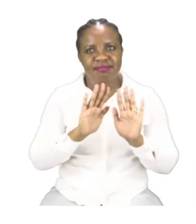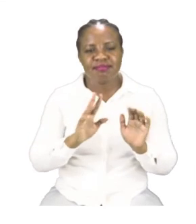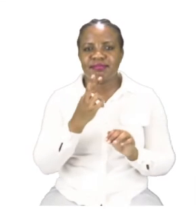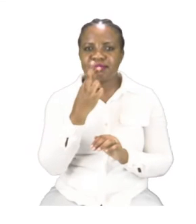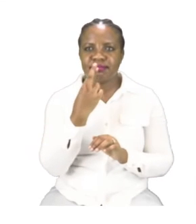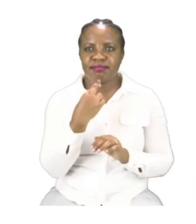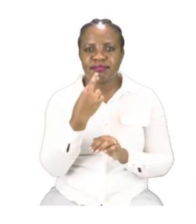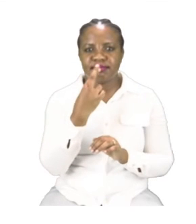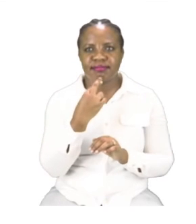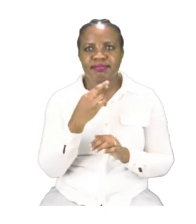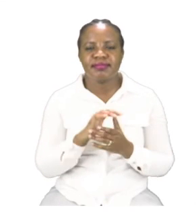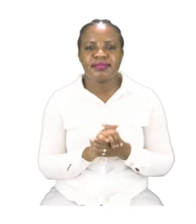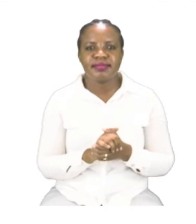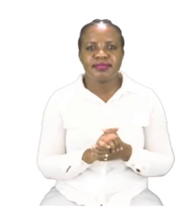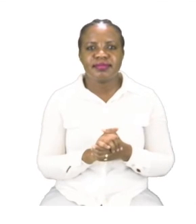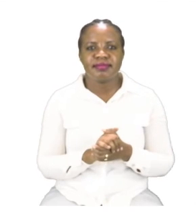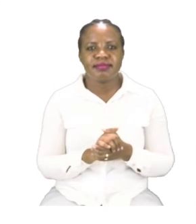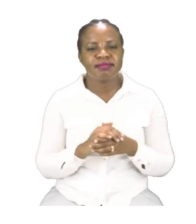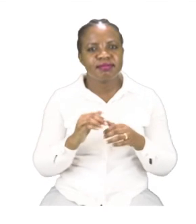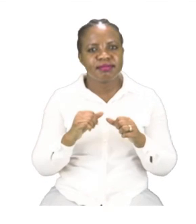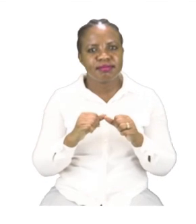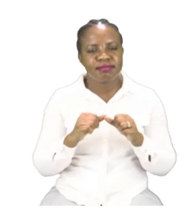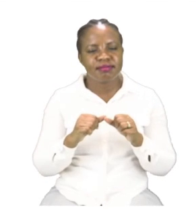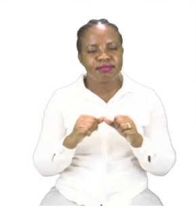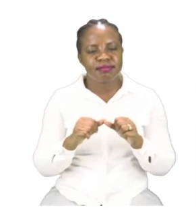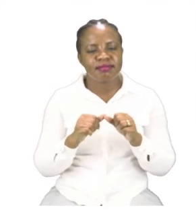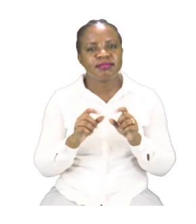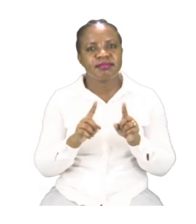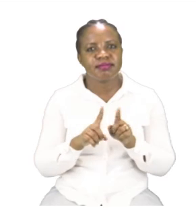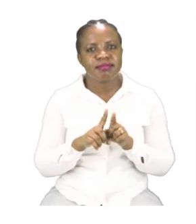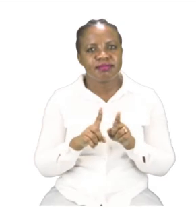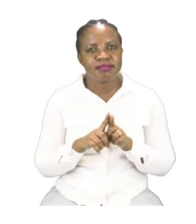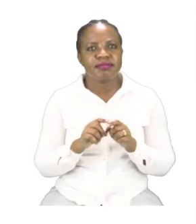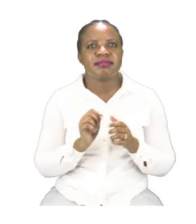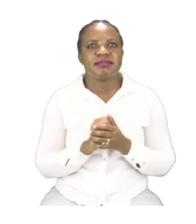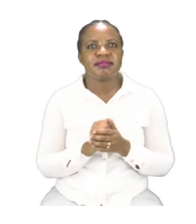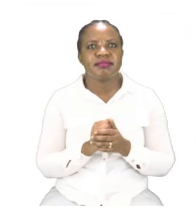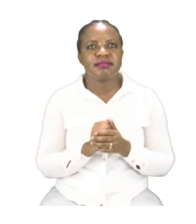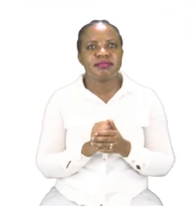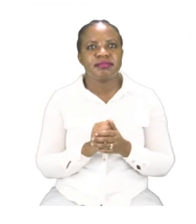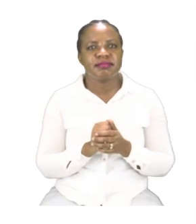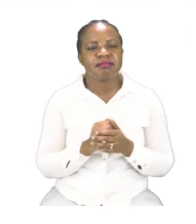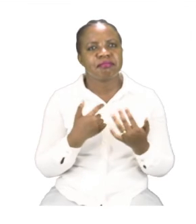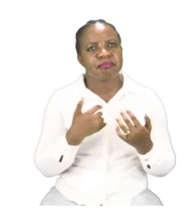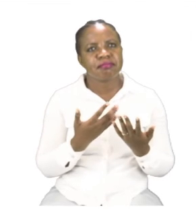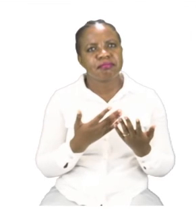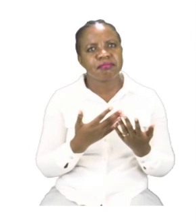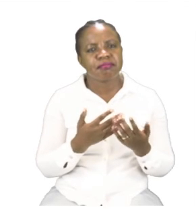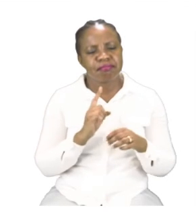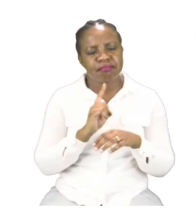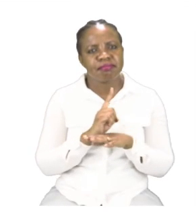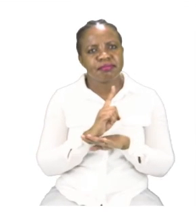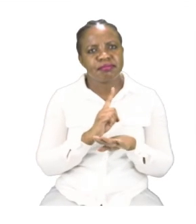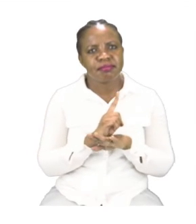red. You're going to continue like this until you are done. But I would like you to